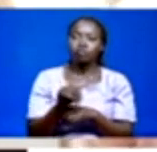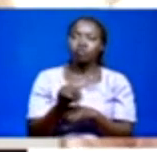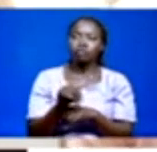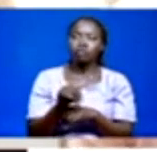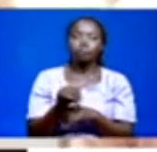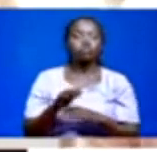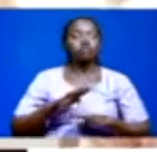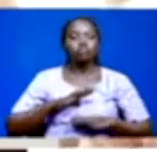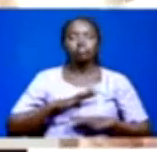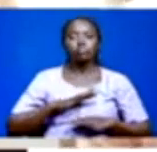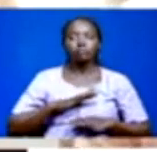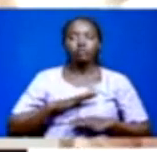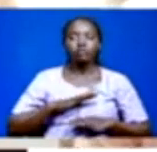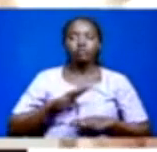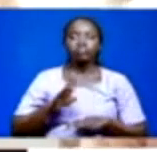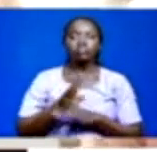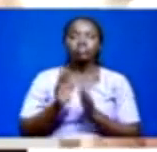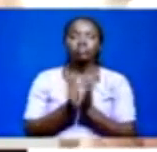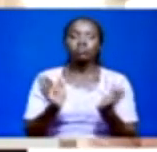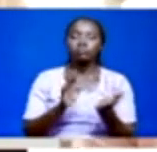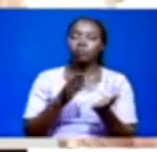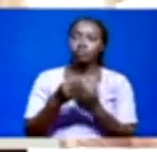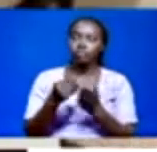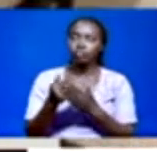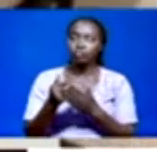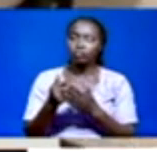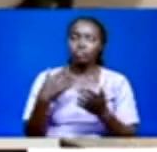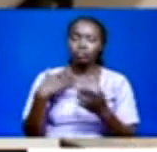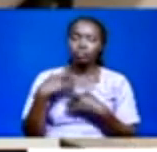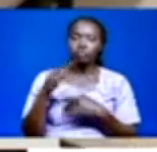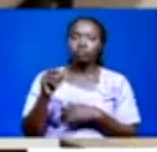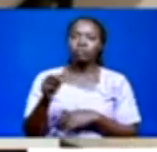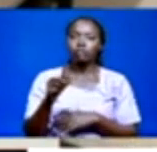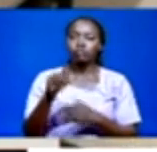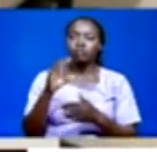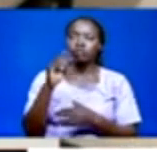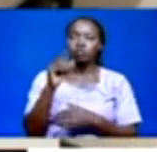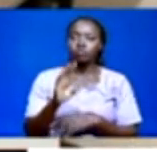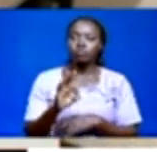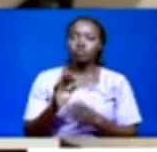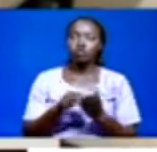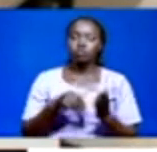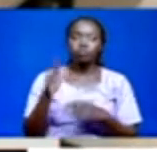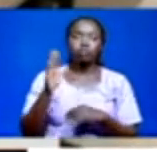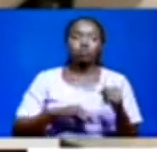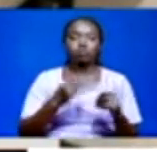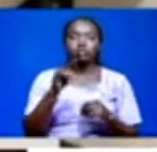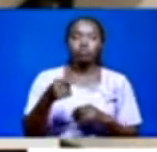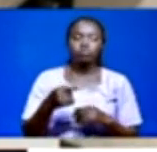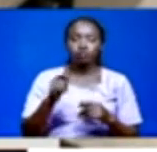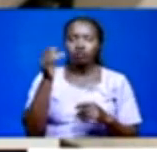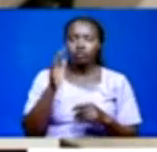efficient in expending public money in regards to NGCDF. Finally, more than 3,000 Kenyans living